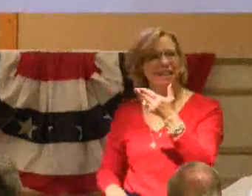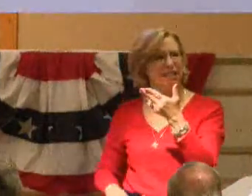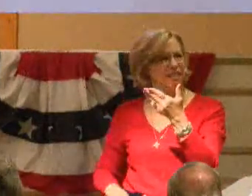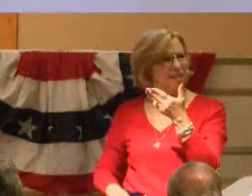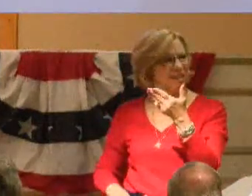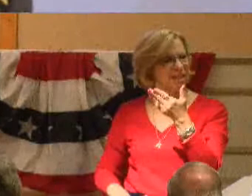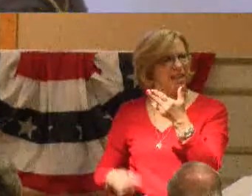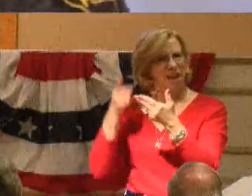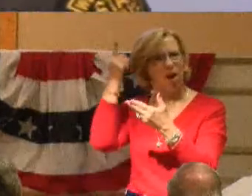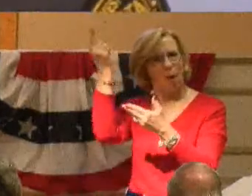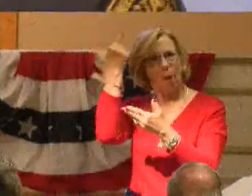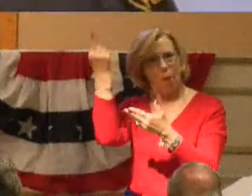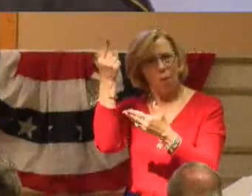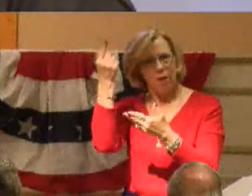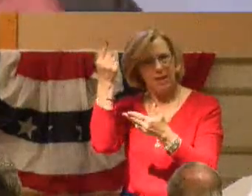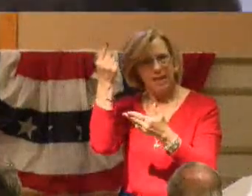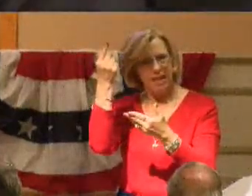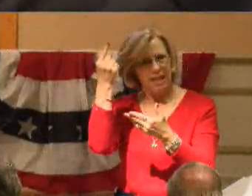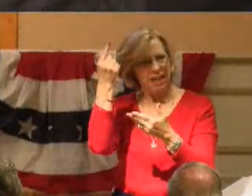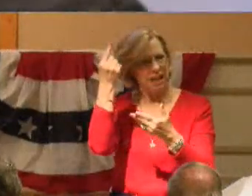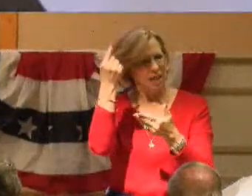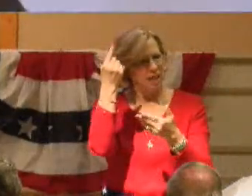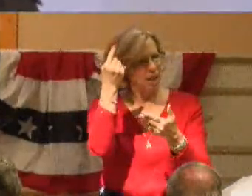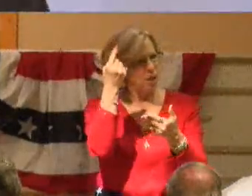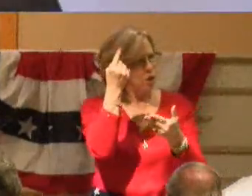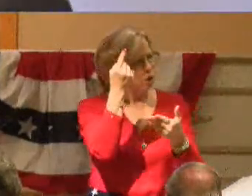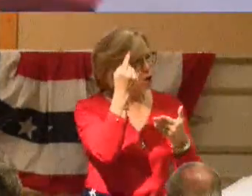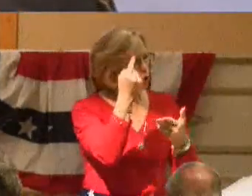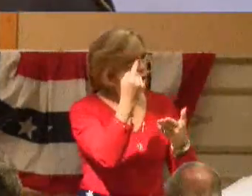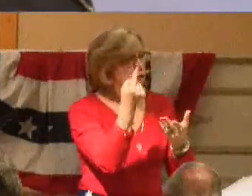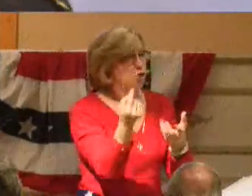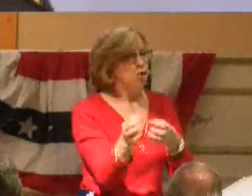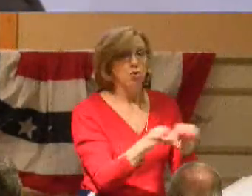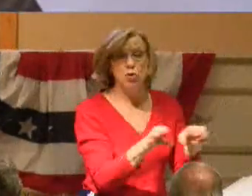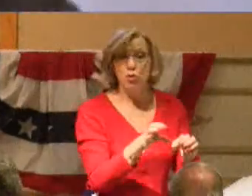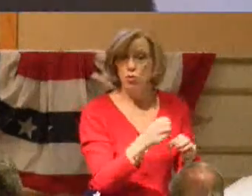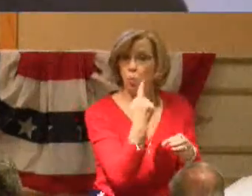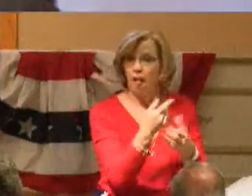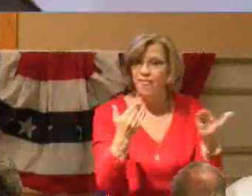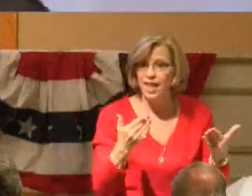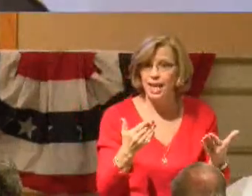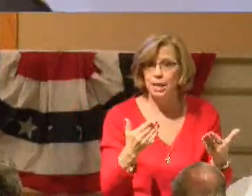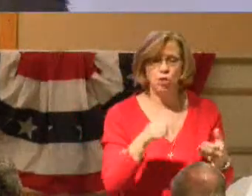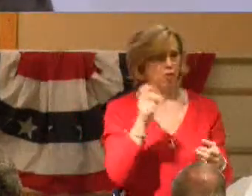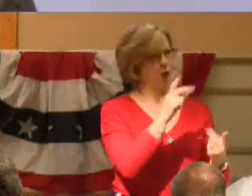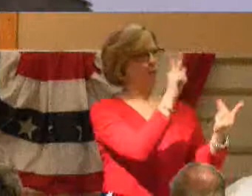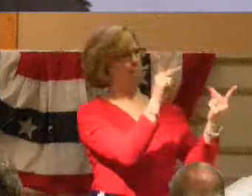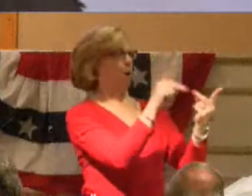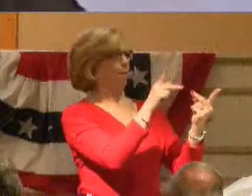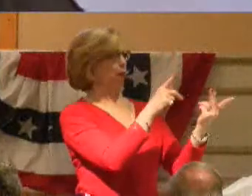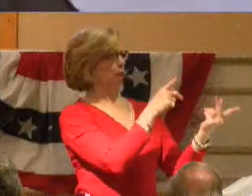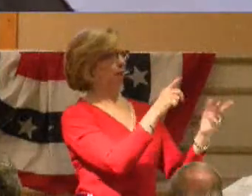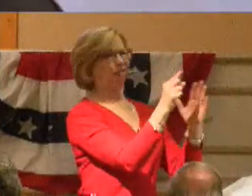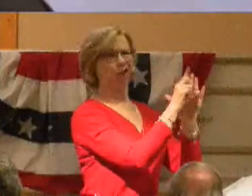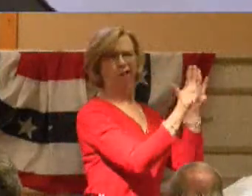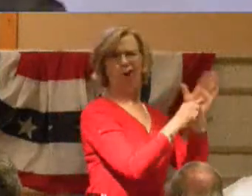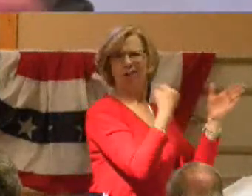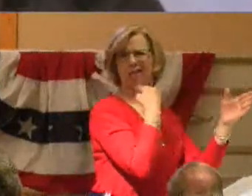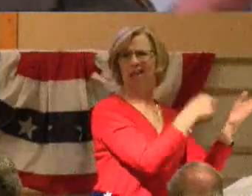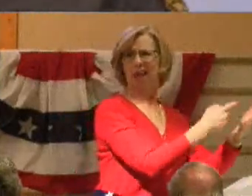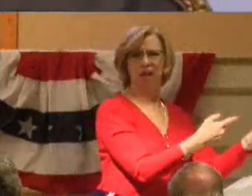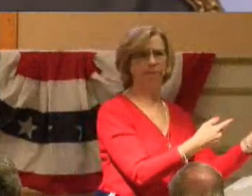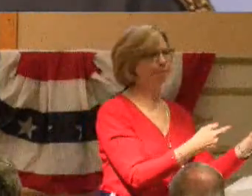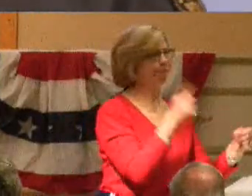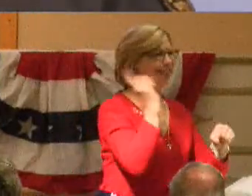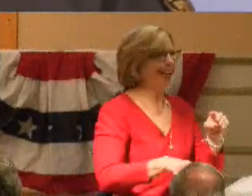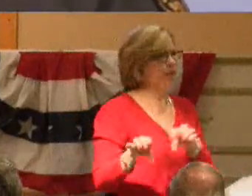nothing. And if you try to do one thing to be good enough, you've got to do everything just perfectly. And we cannot do that. Why?